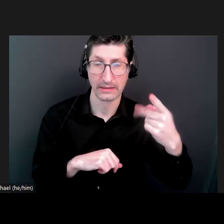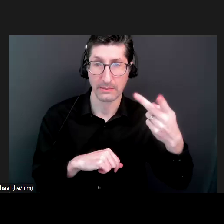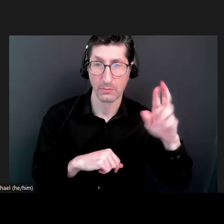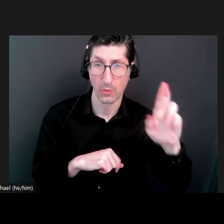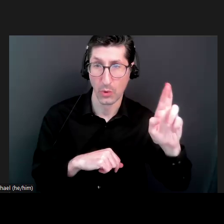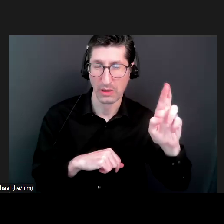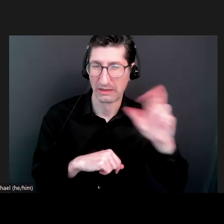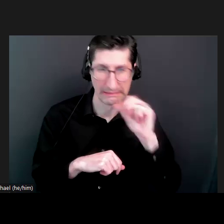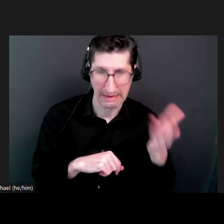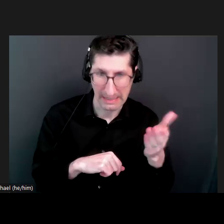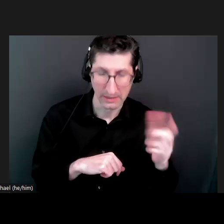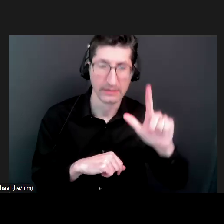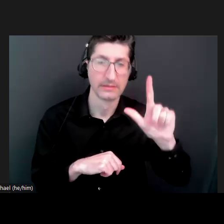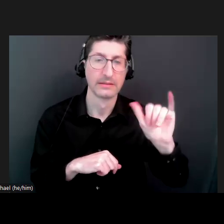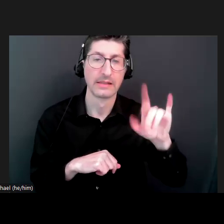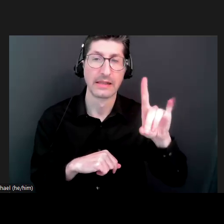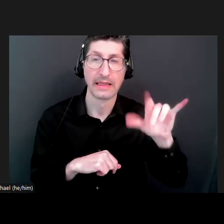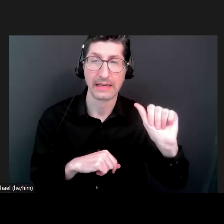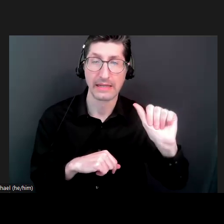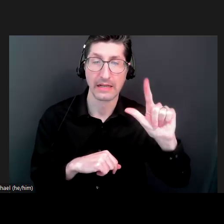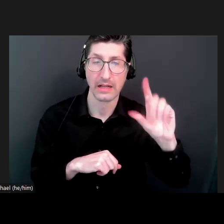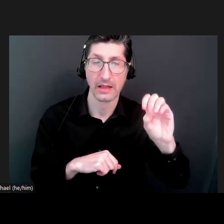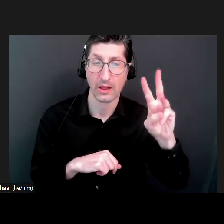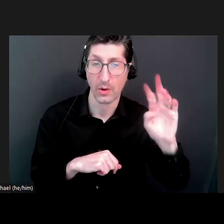I don't think is here. Lydia Lowe.